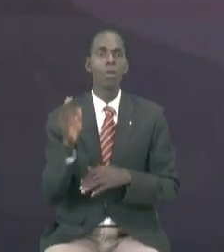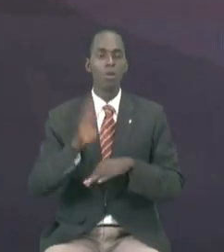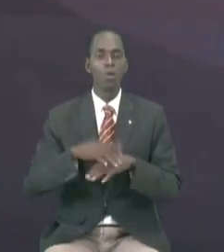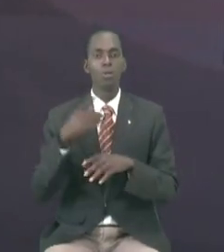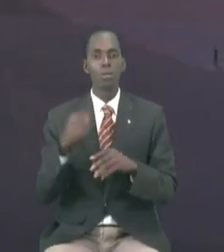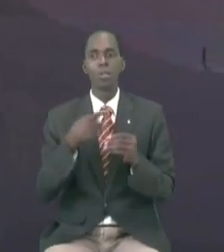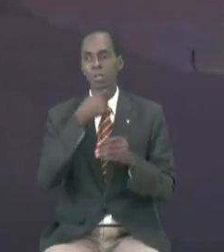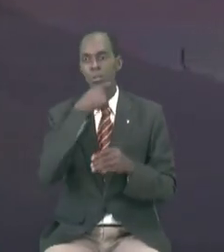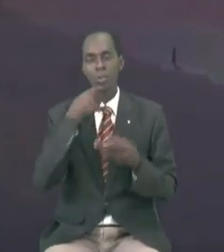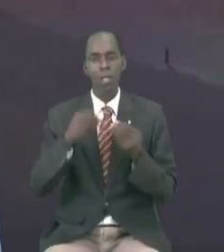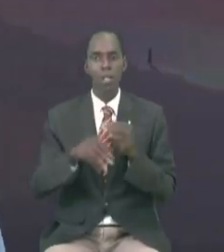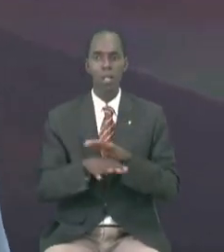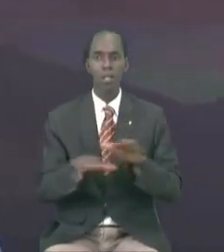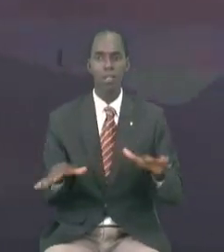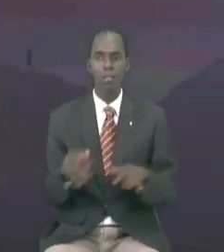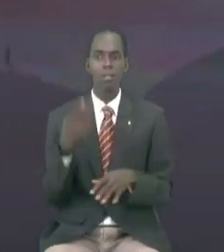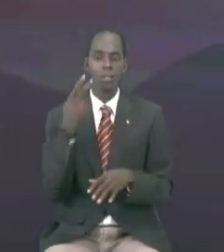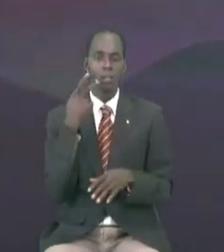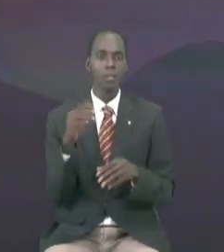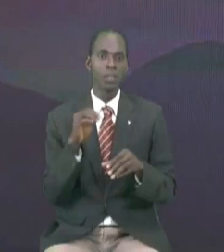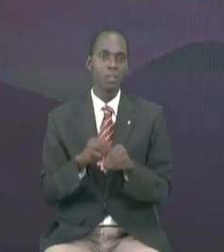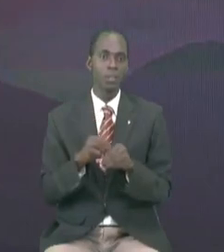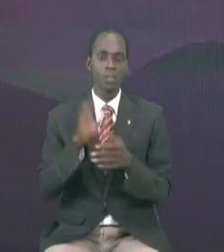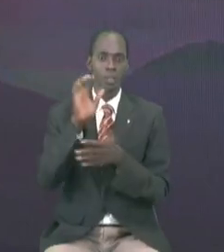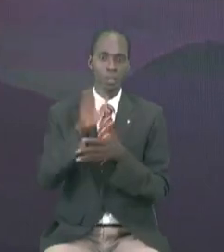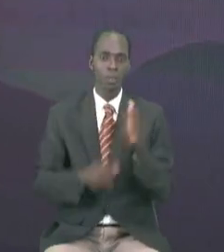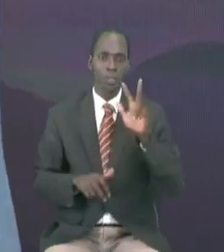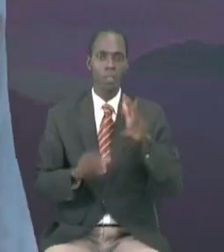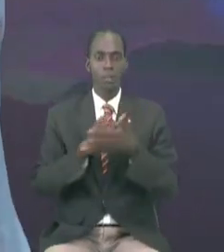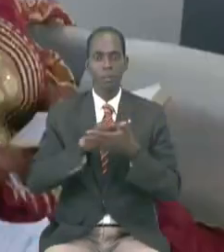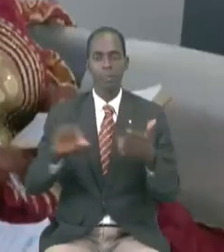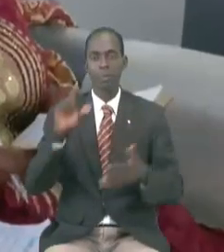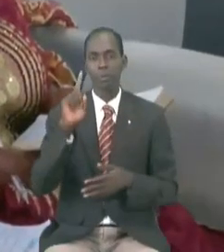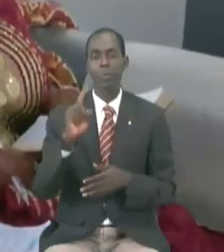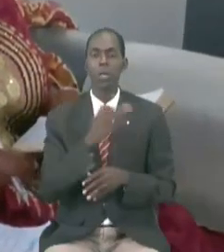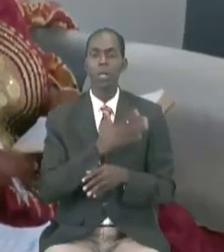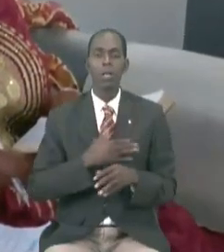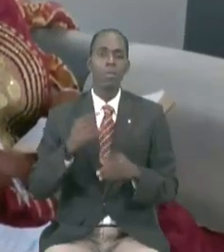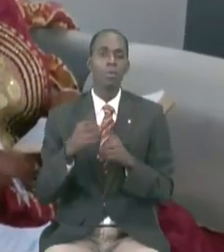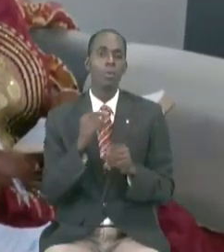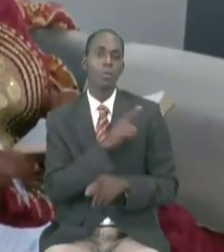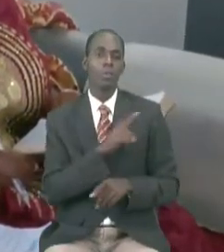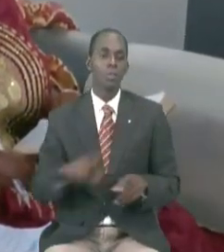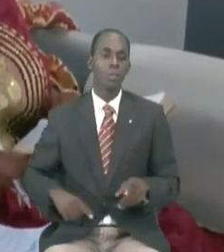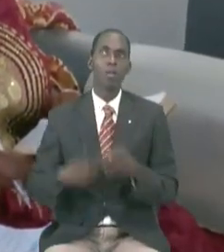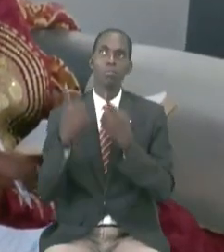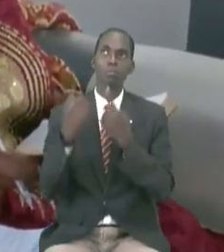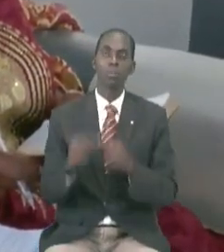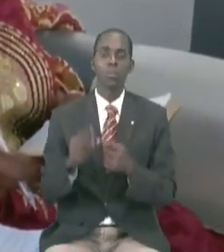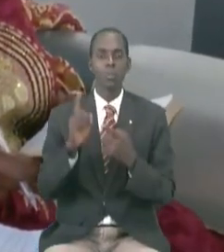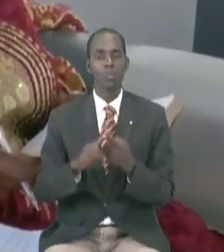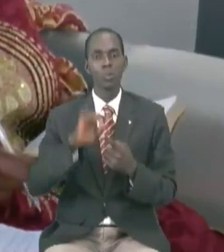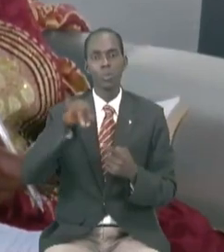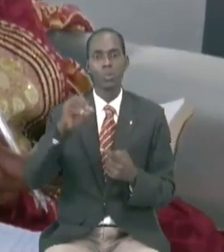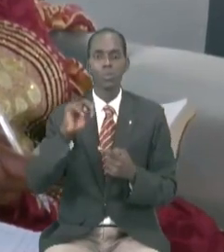came unto Jonah the second time, saying, verse 2, arise, go unto